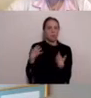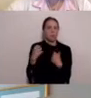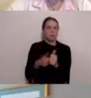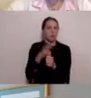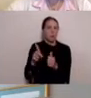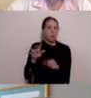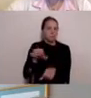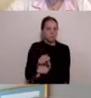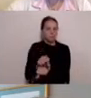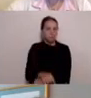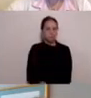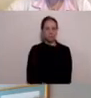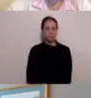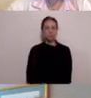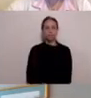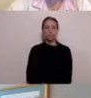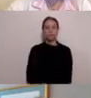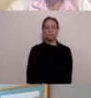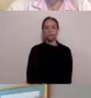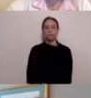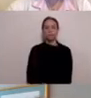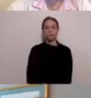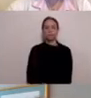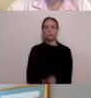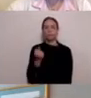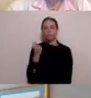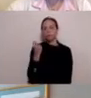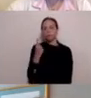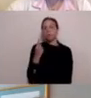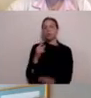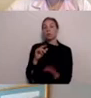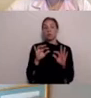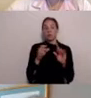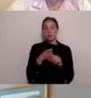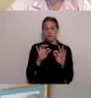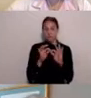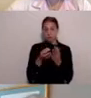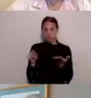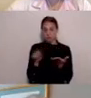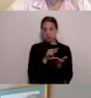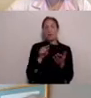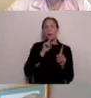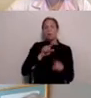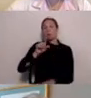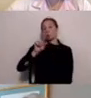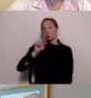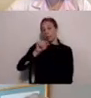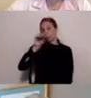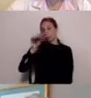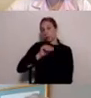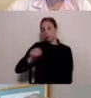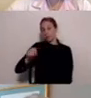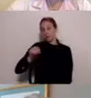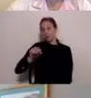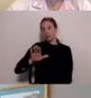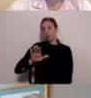appointment. 20% of families reported that their SMA treatment was canceled or delayed. The 2